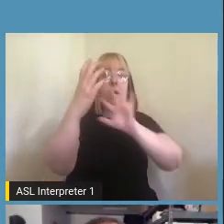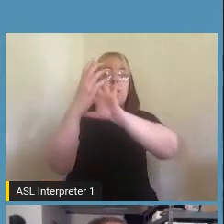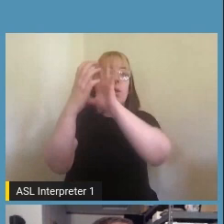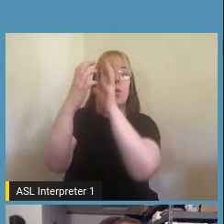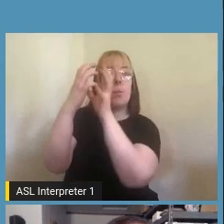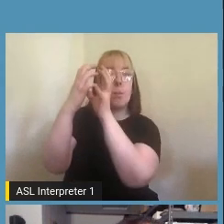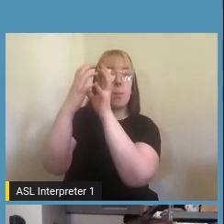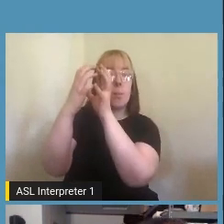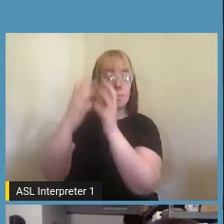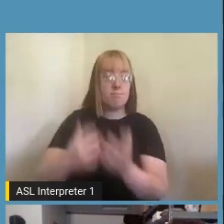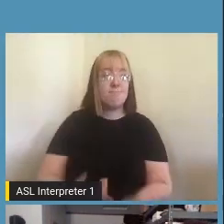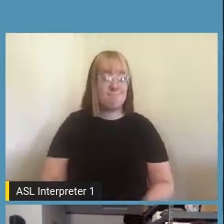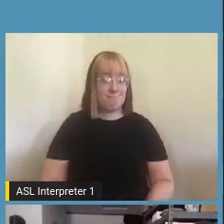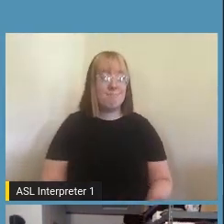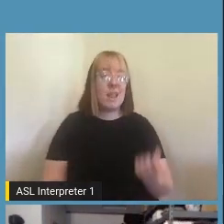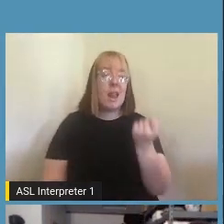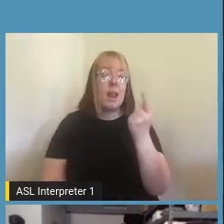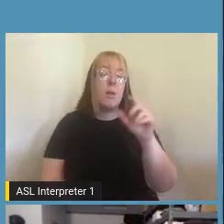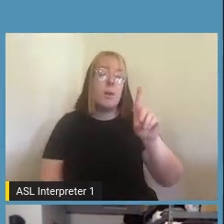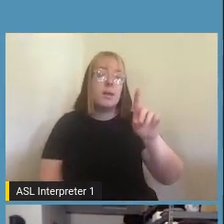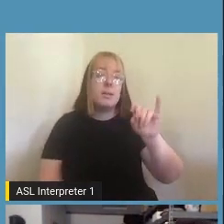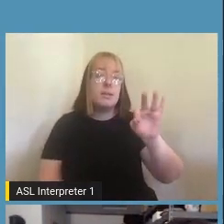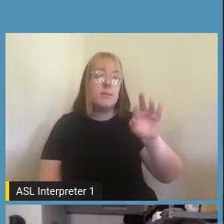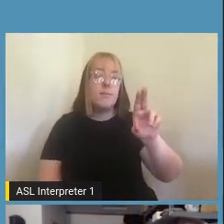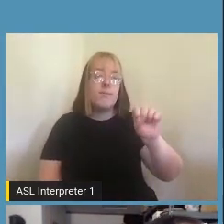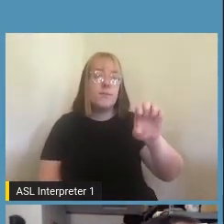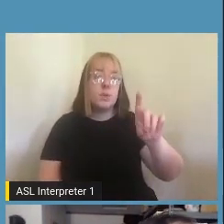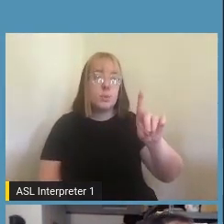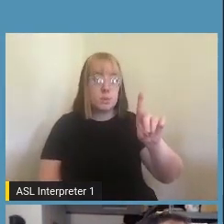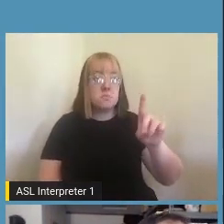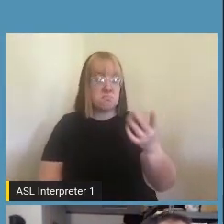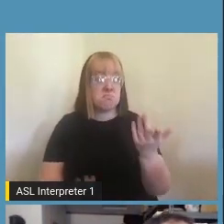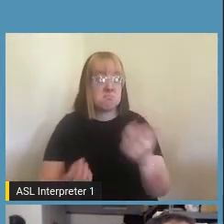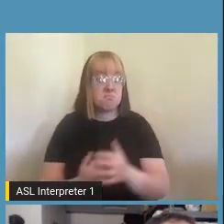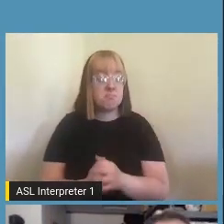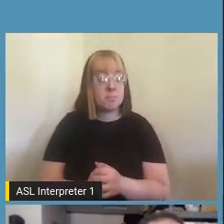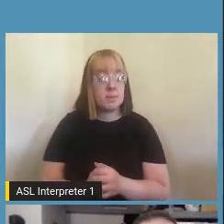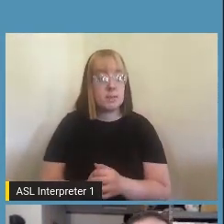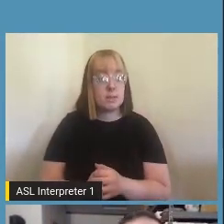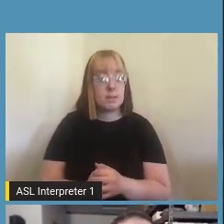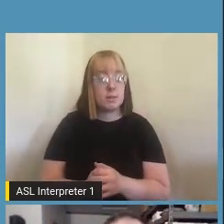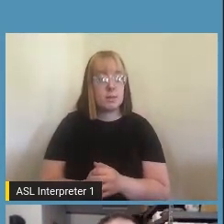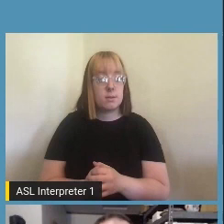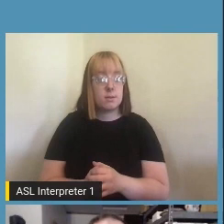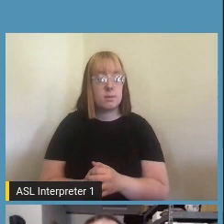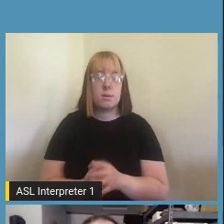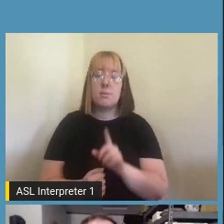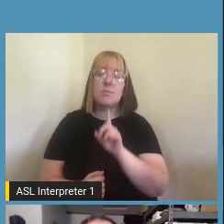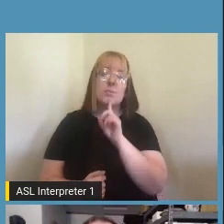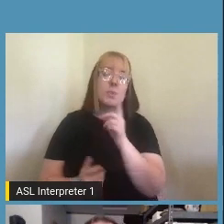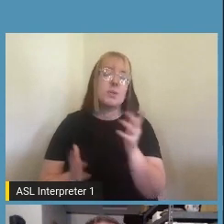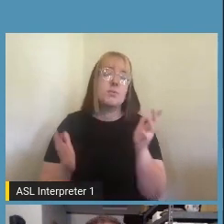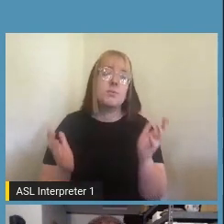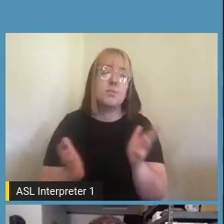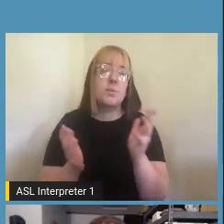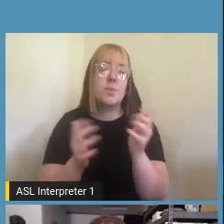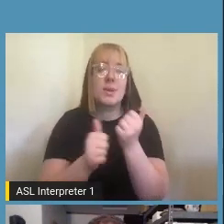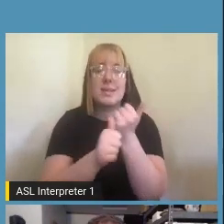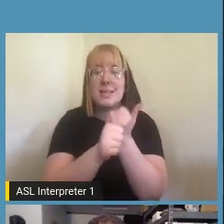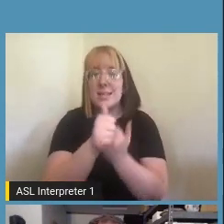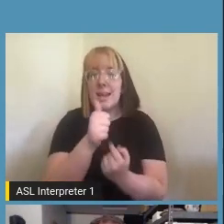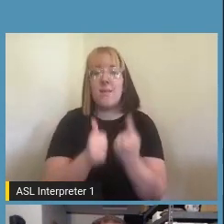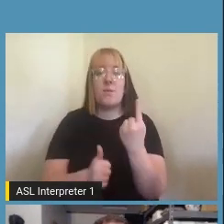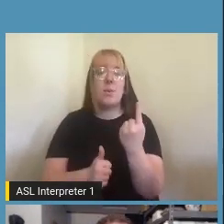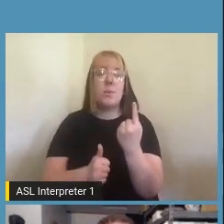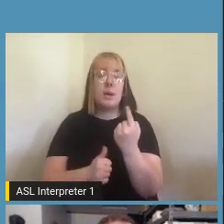bit diffused, but those are really ways that I would encourage anybody, if you're